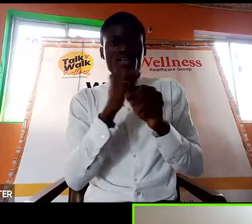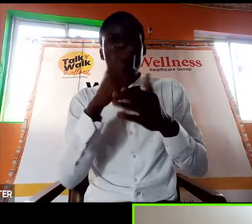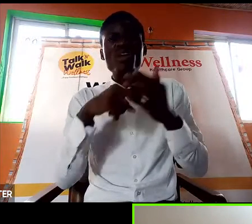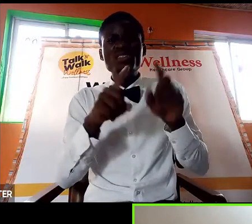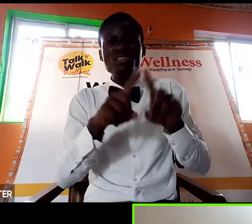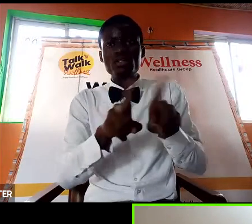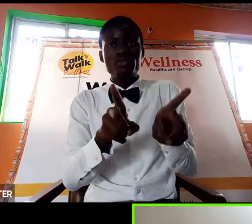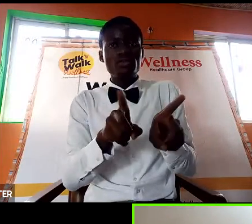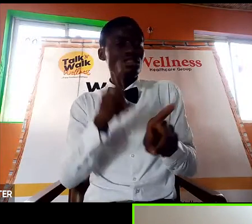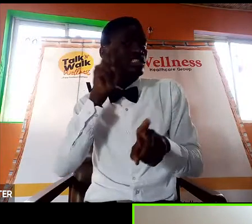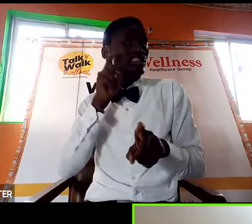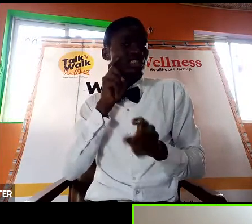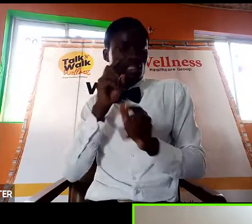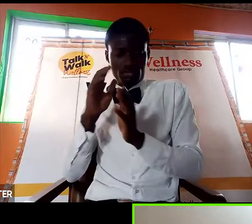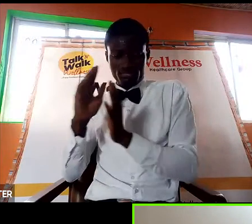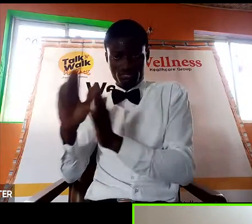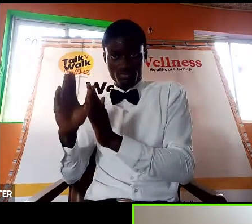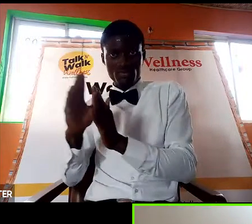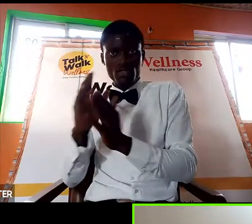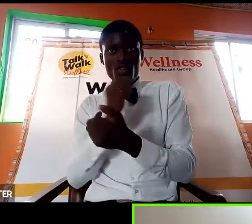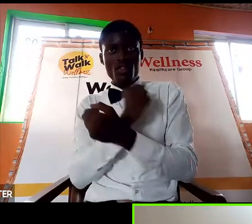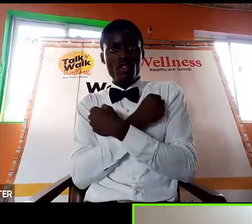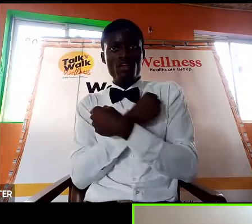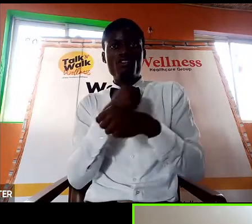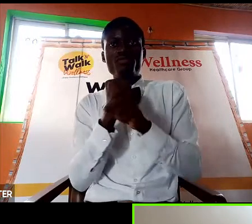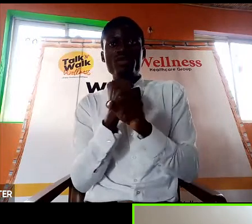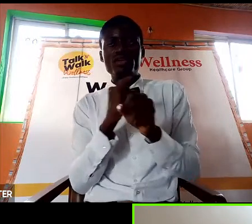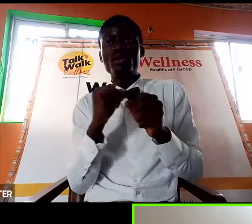term, every love making have sex.